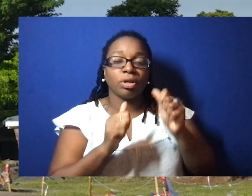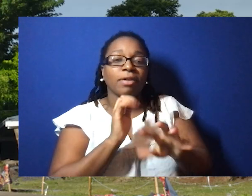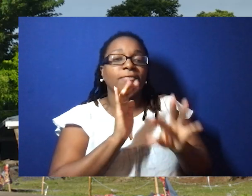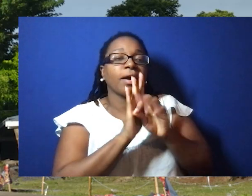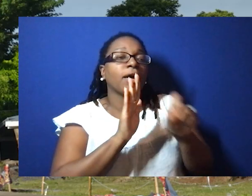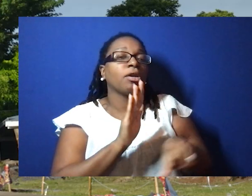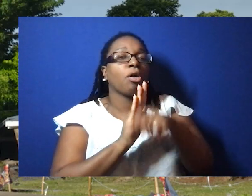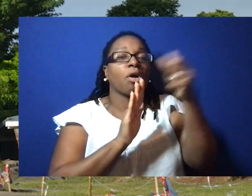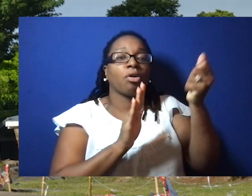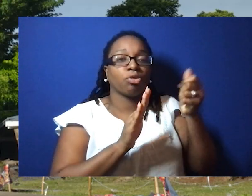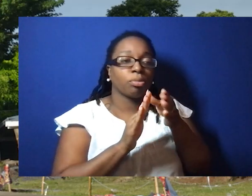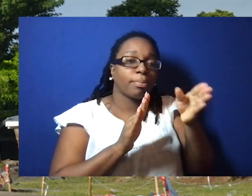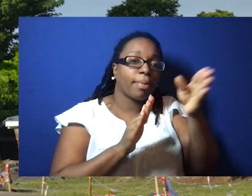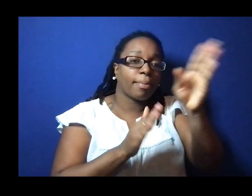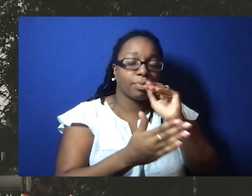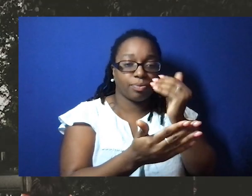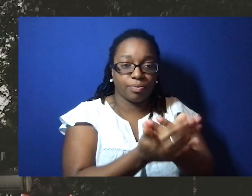alternative accessible path.